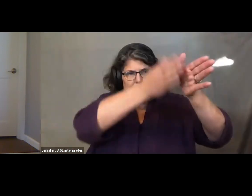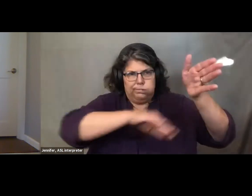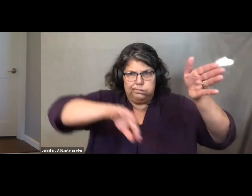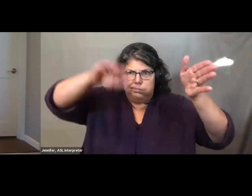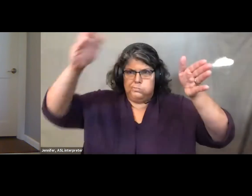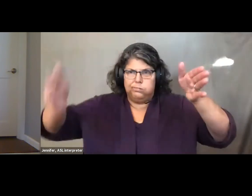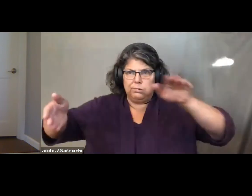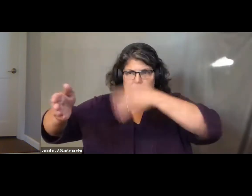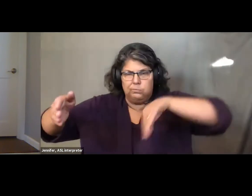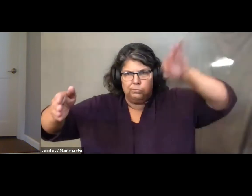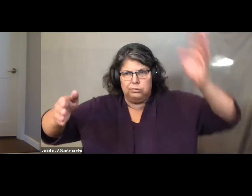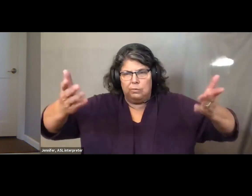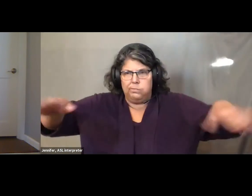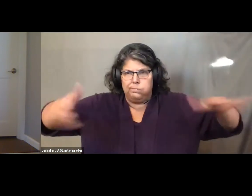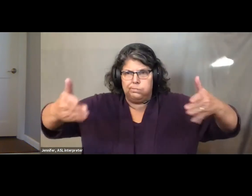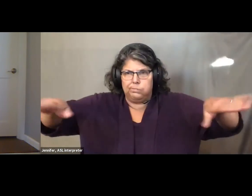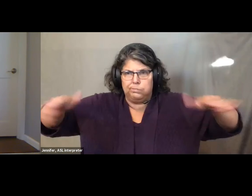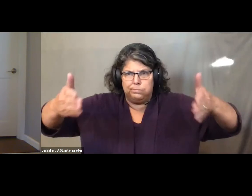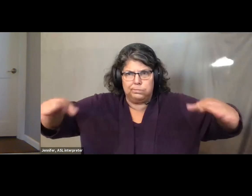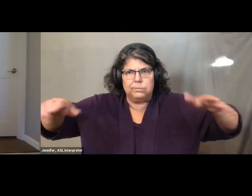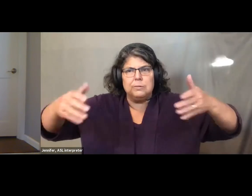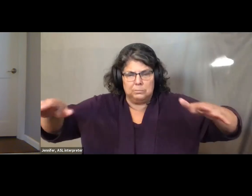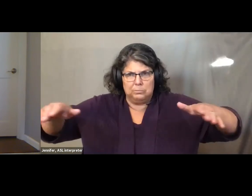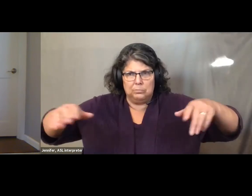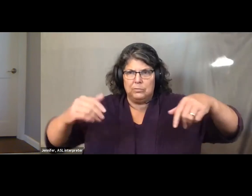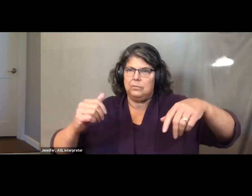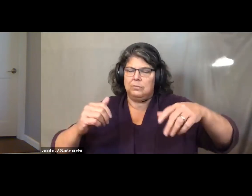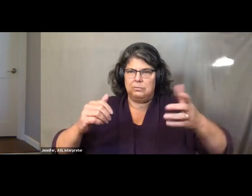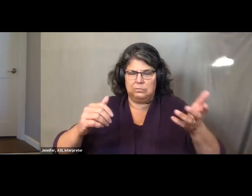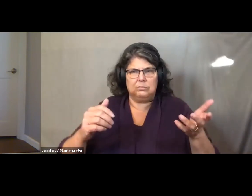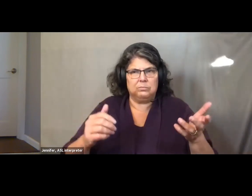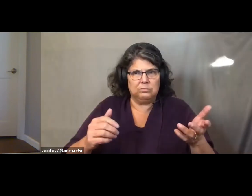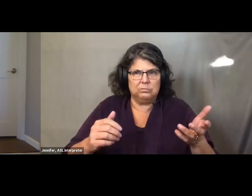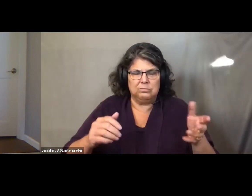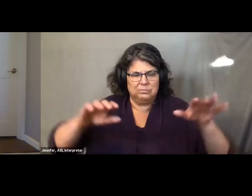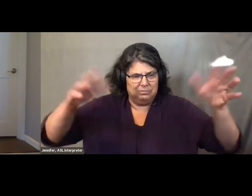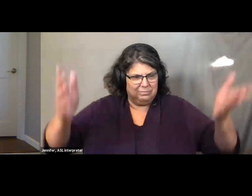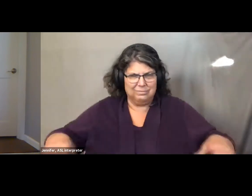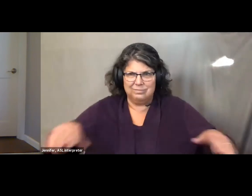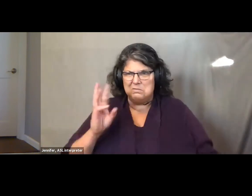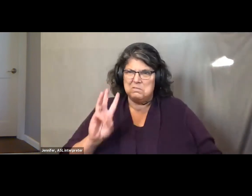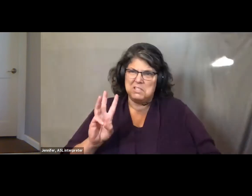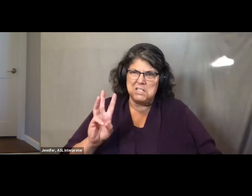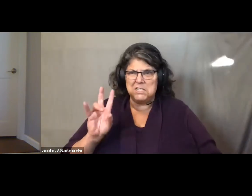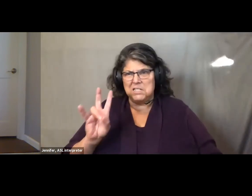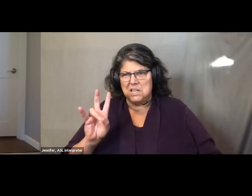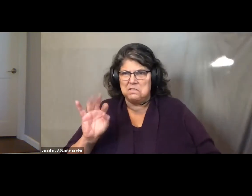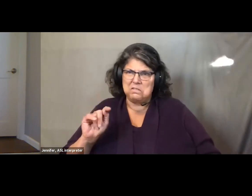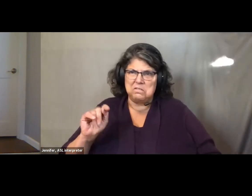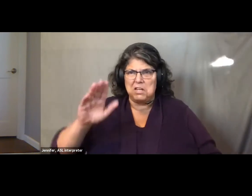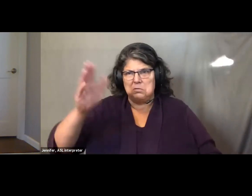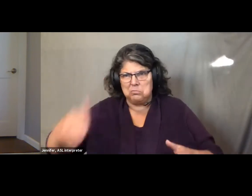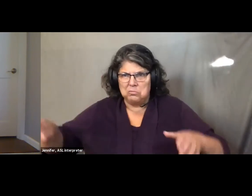bed, and it extends out on the side for 6 or 7 feet on either side.